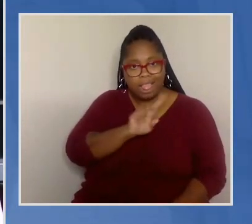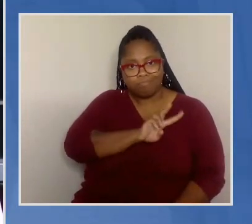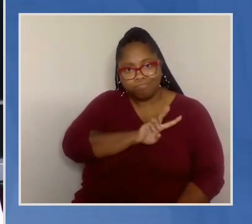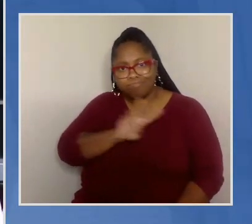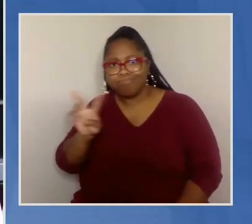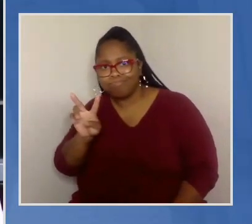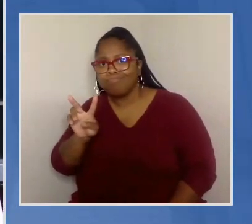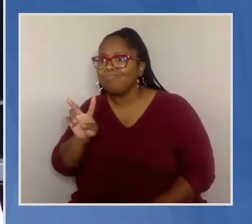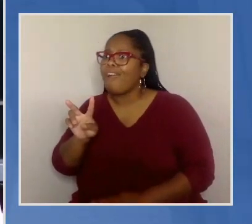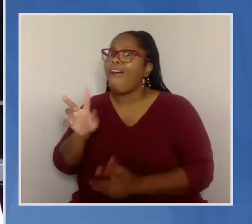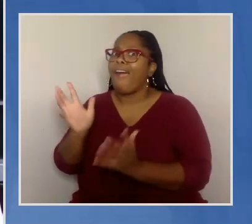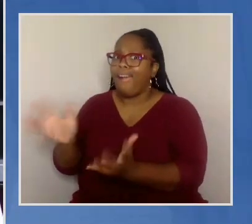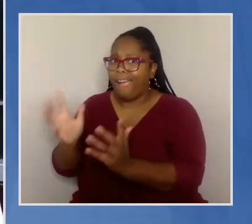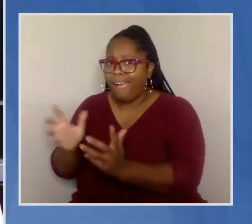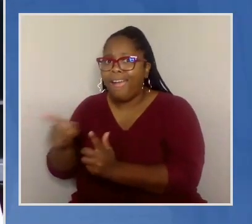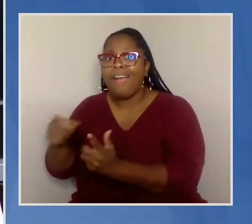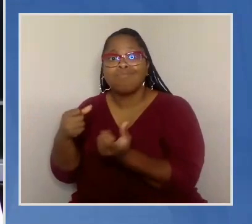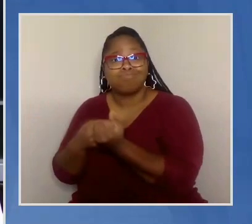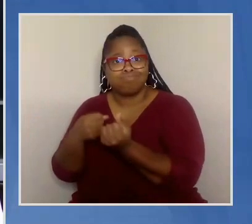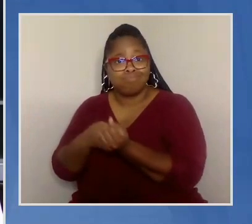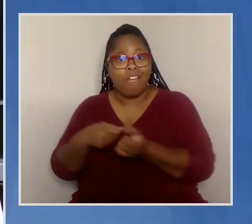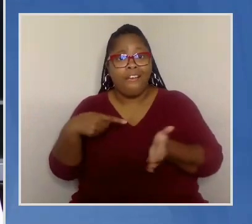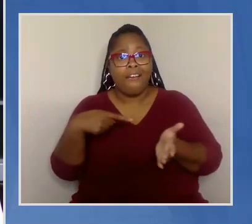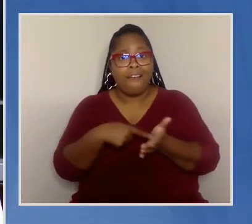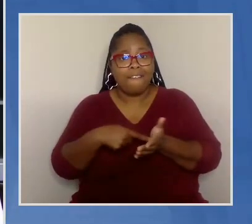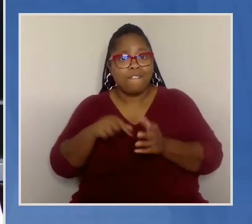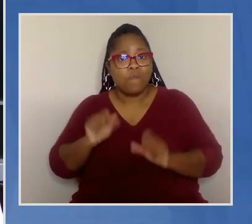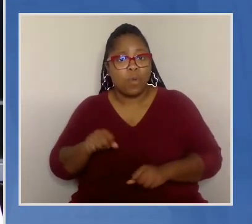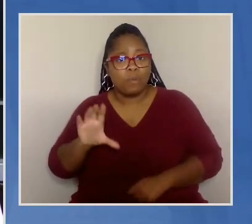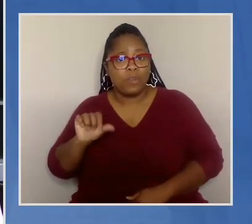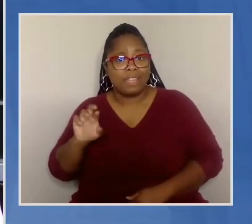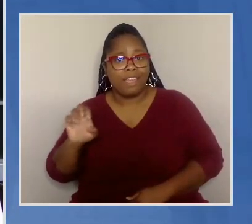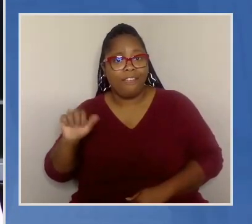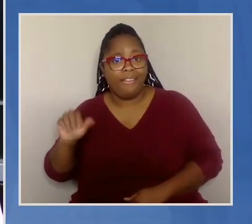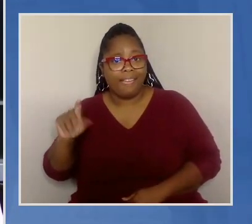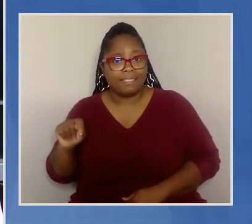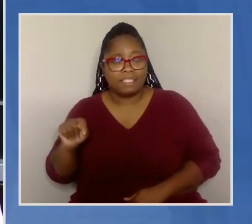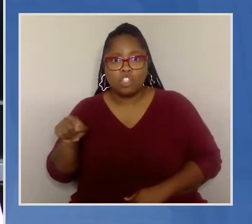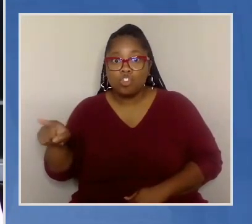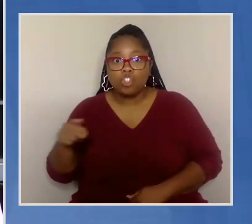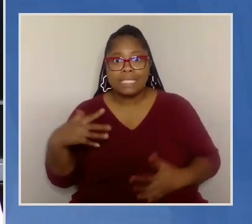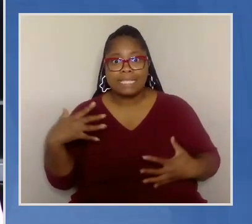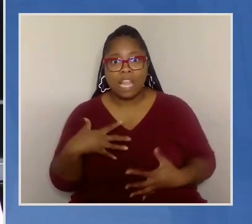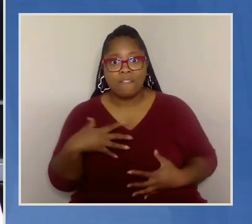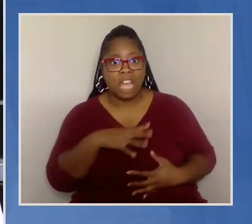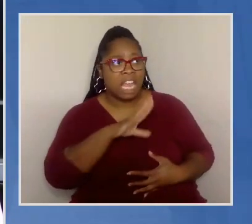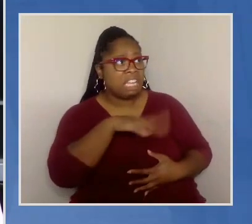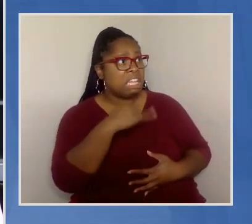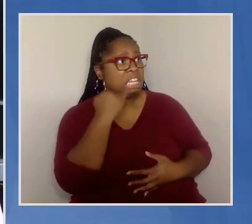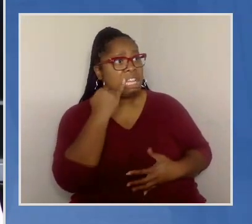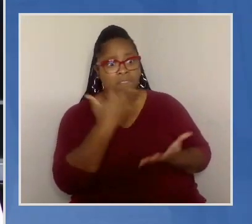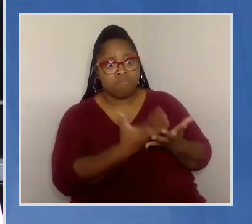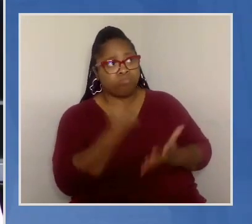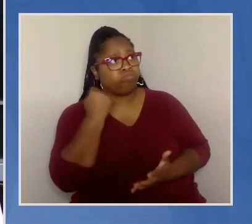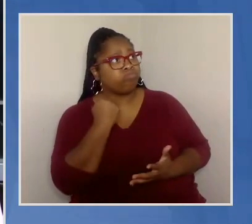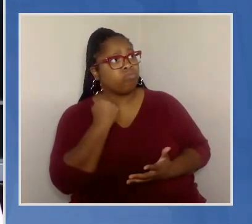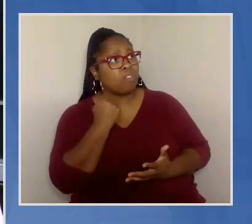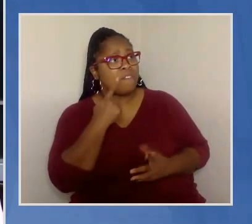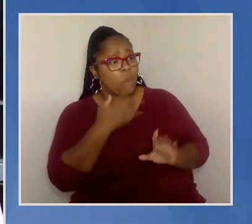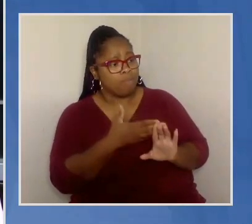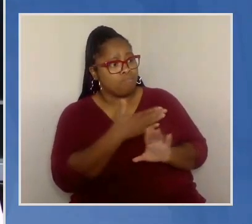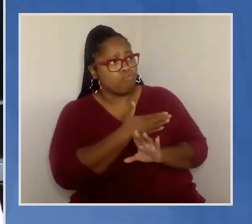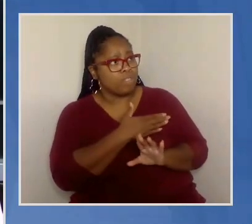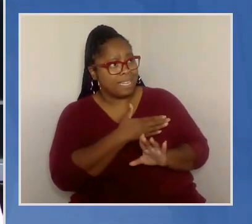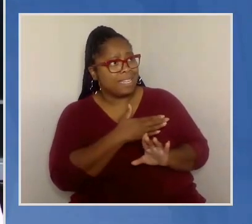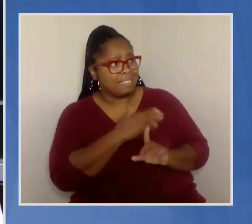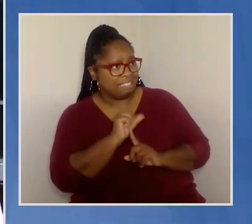She's a passionate advocate for the Affordable Care Act, because she is terrified that without its protections for pre-existing conditions, she